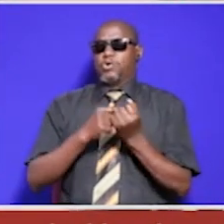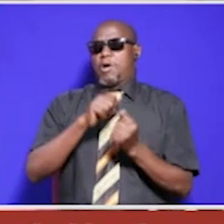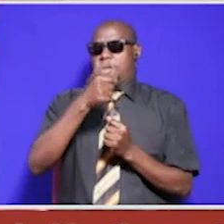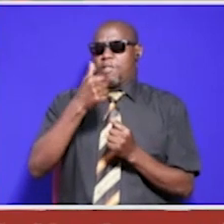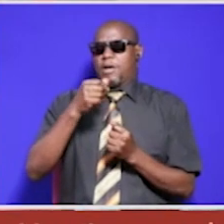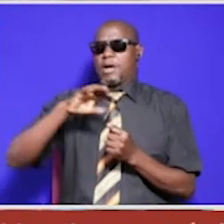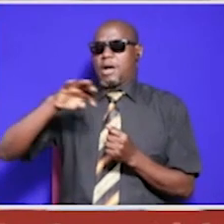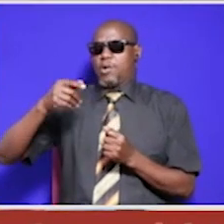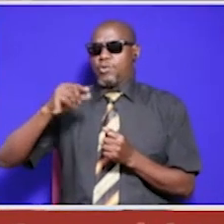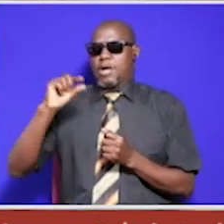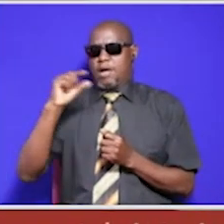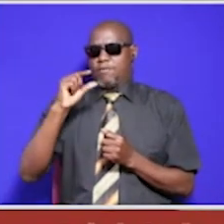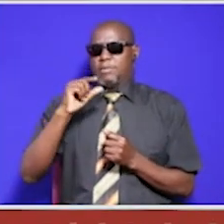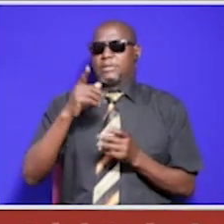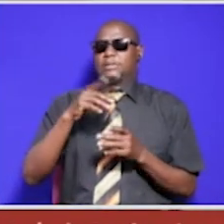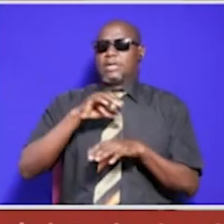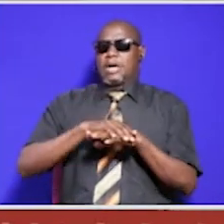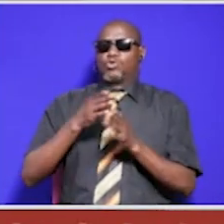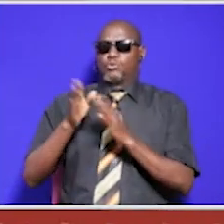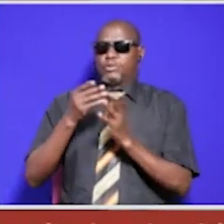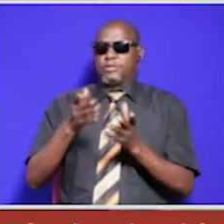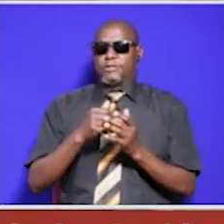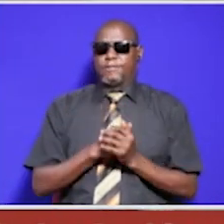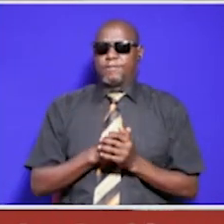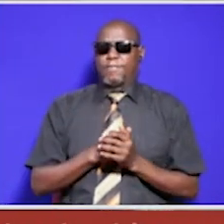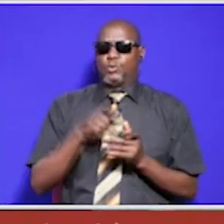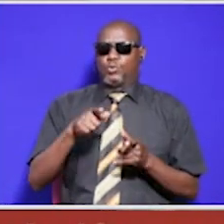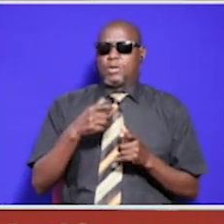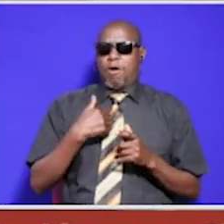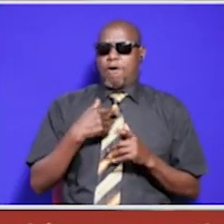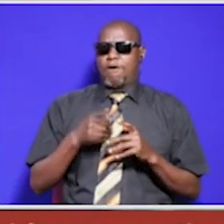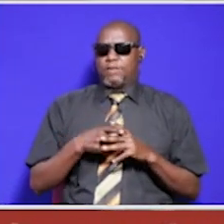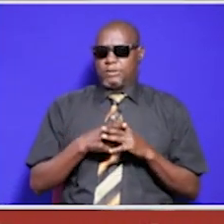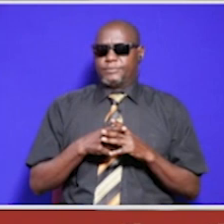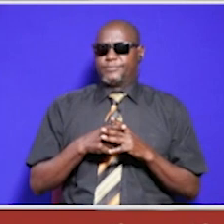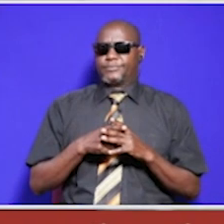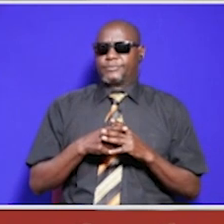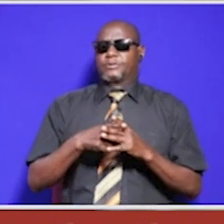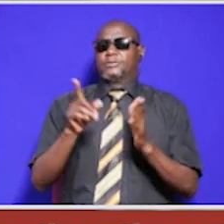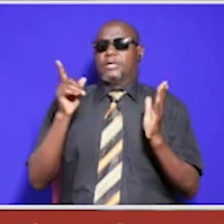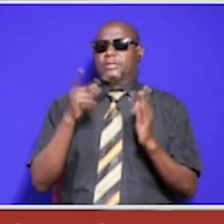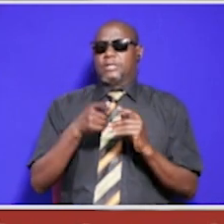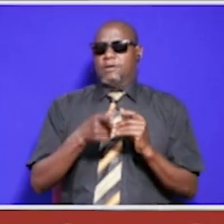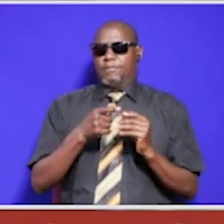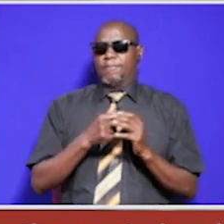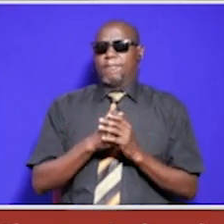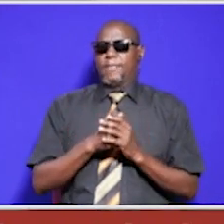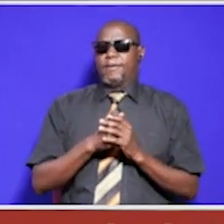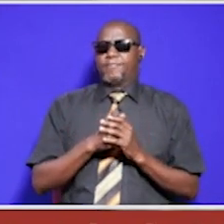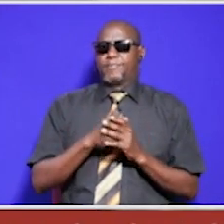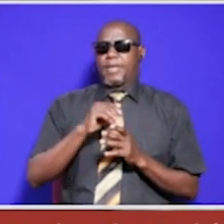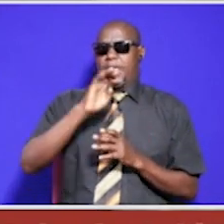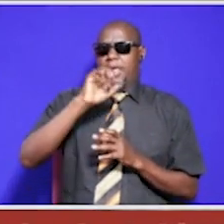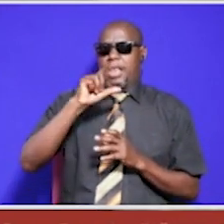singine wapate nafasi. Today we had the flagging off of the Elimu scholarship program where we had